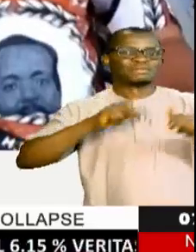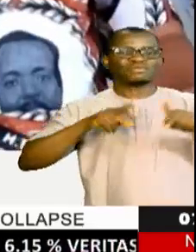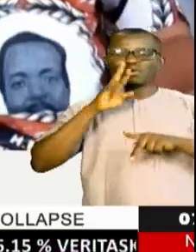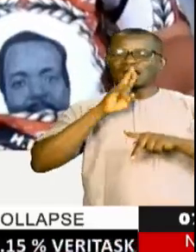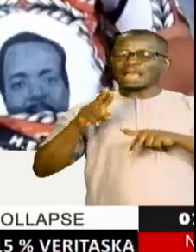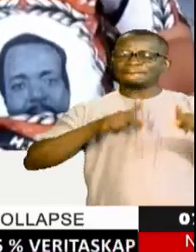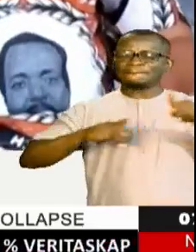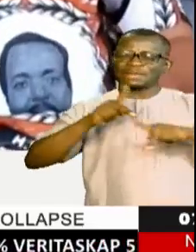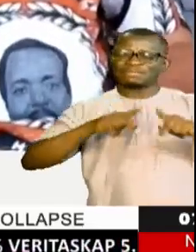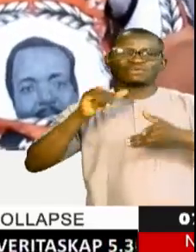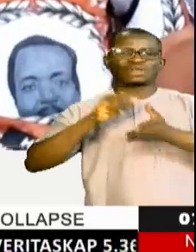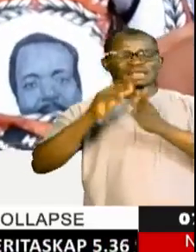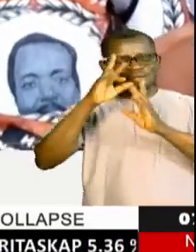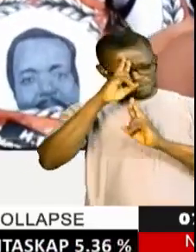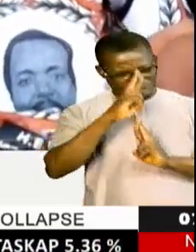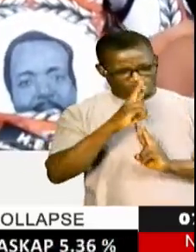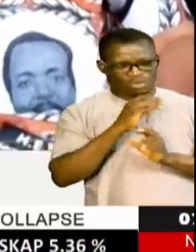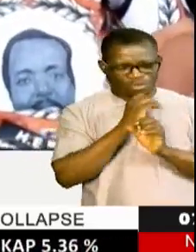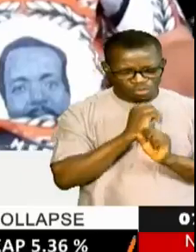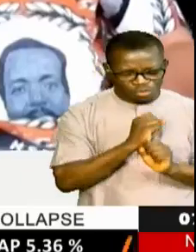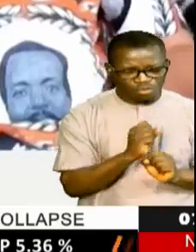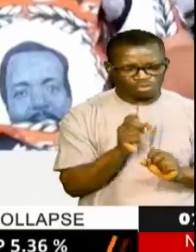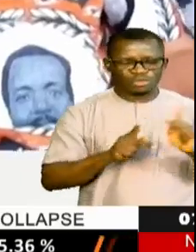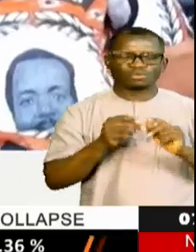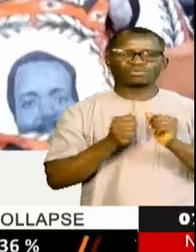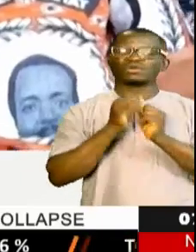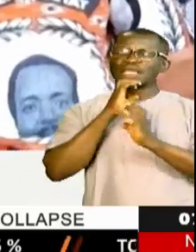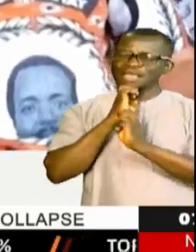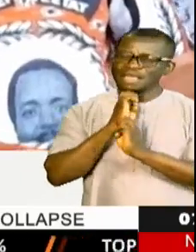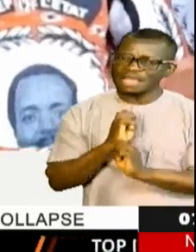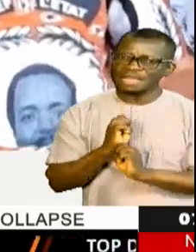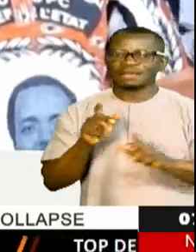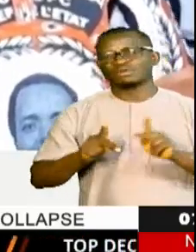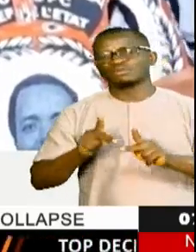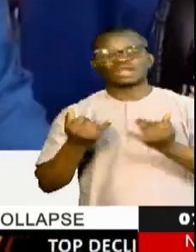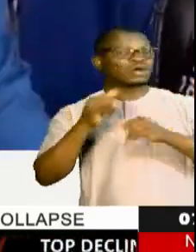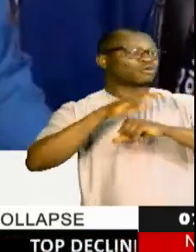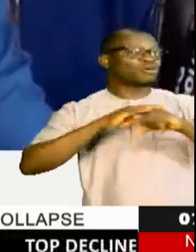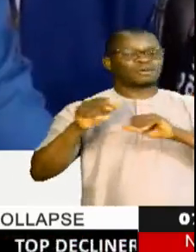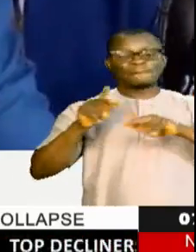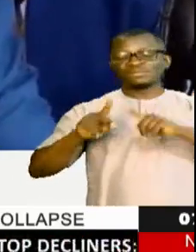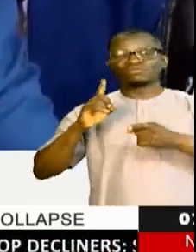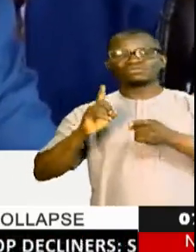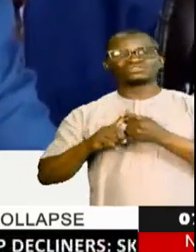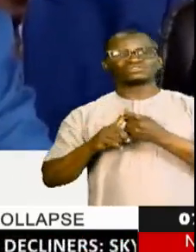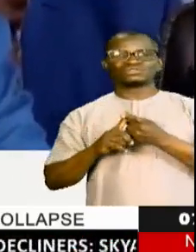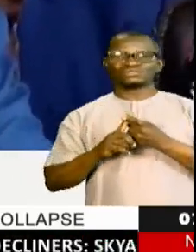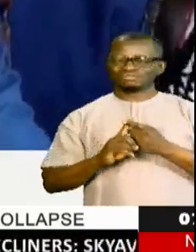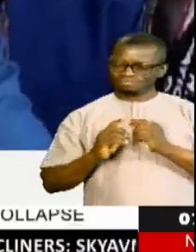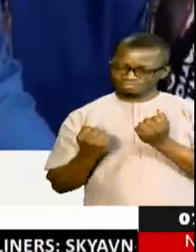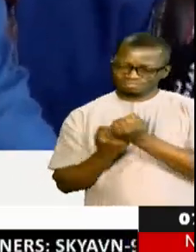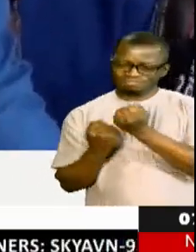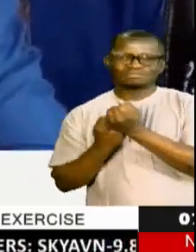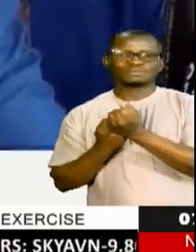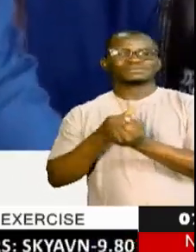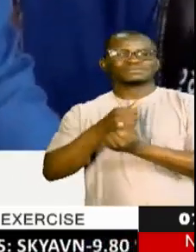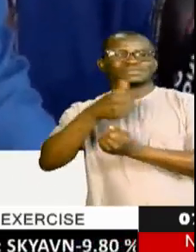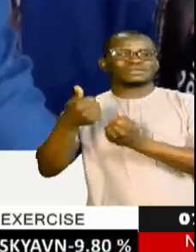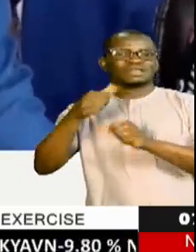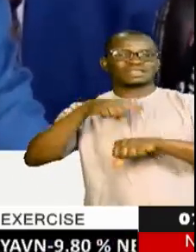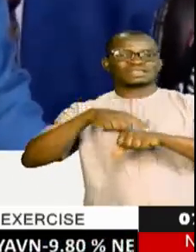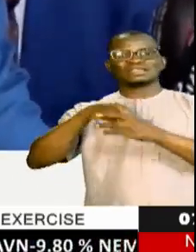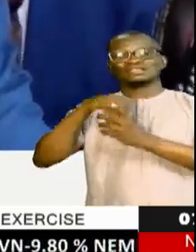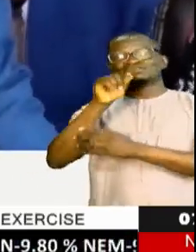people who respect age and elders. He calls on the people to back another term next October